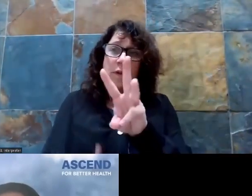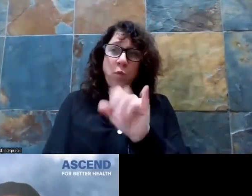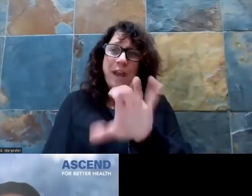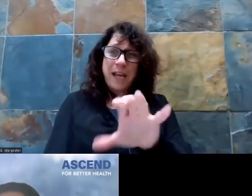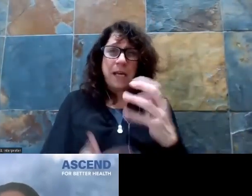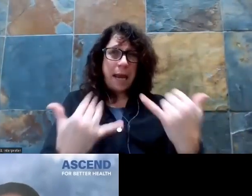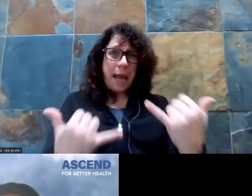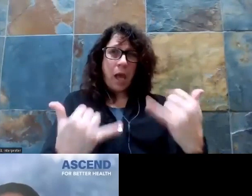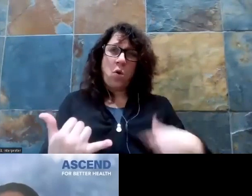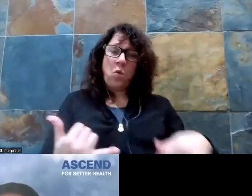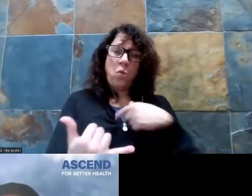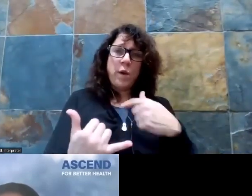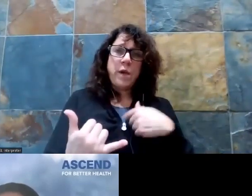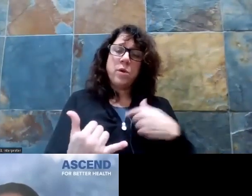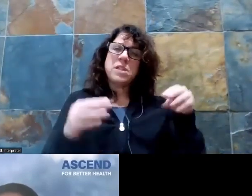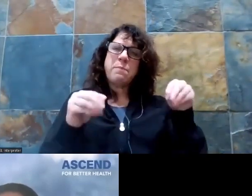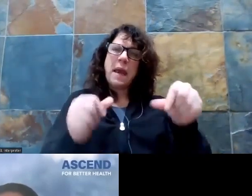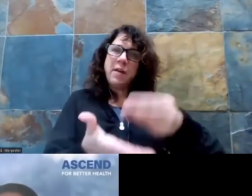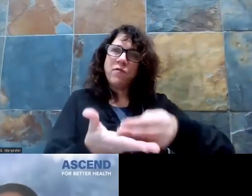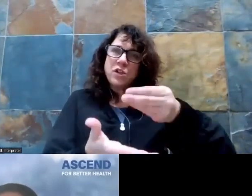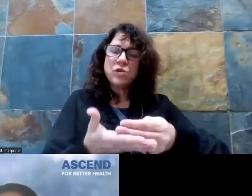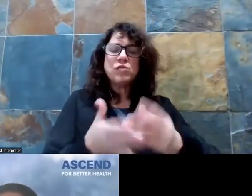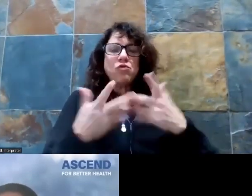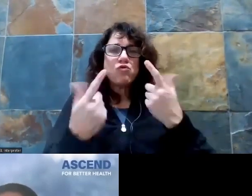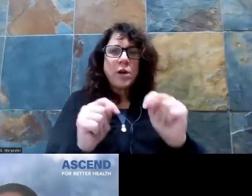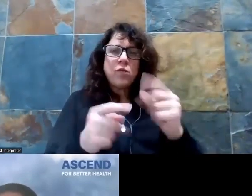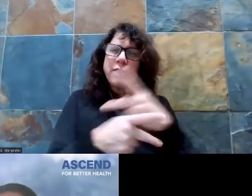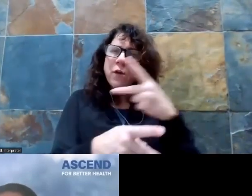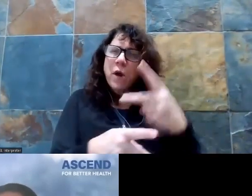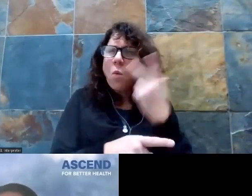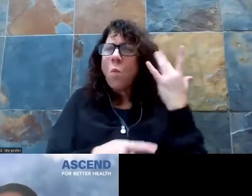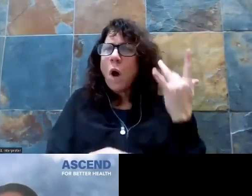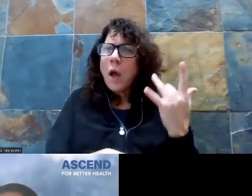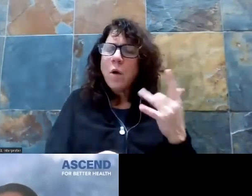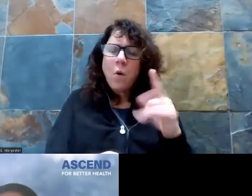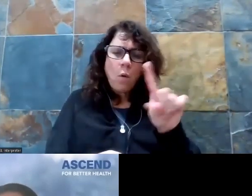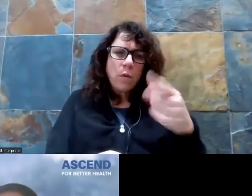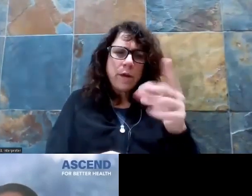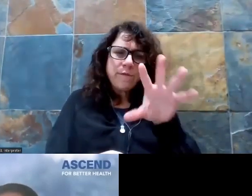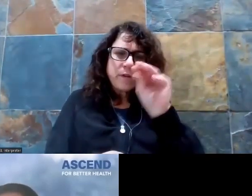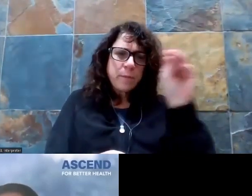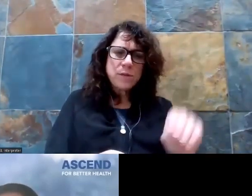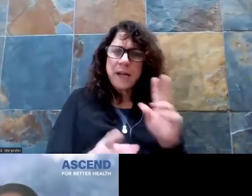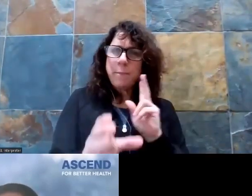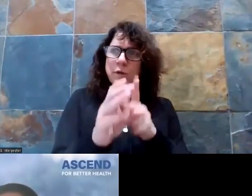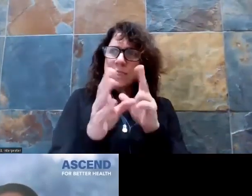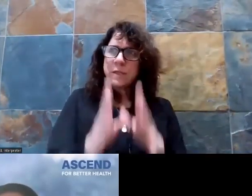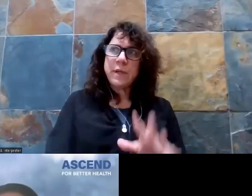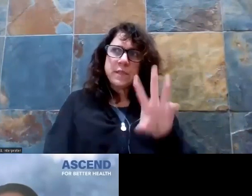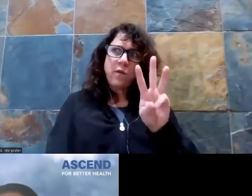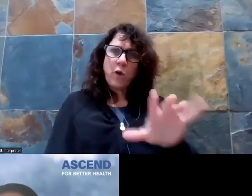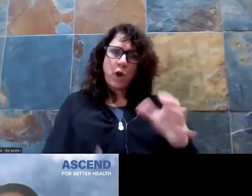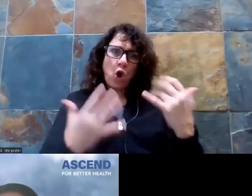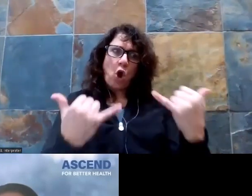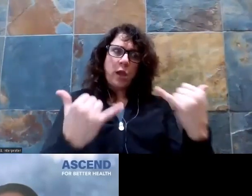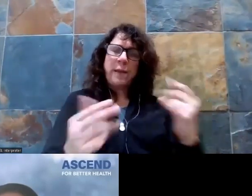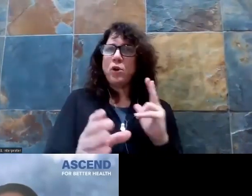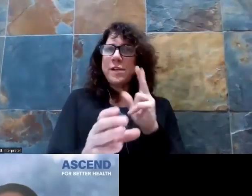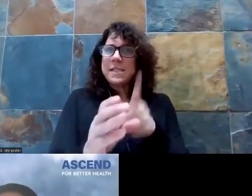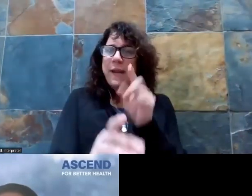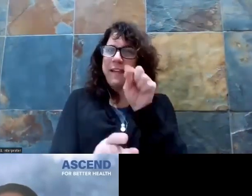now. We're spending some resources to try to figure out, well, why is it that only 50% of participants in WIC are currently